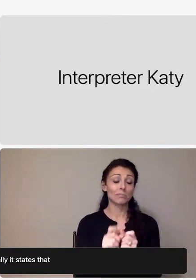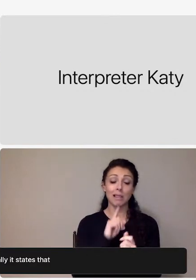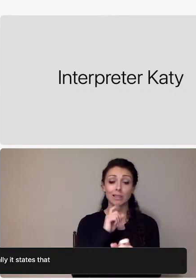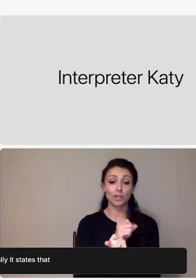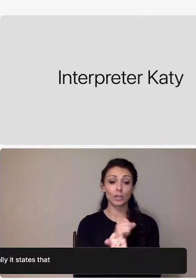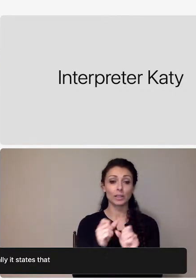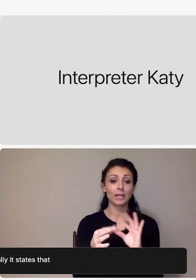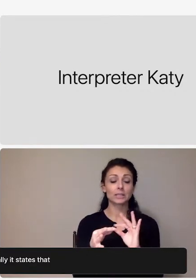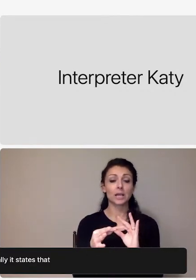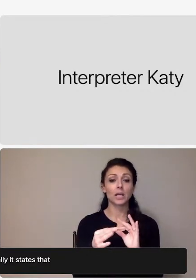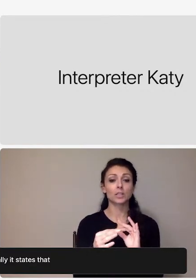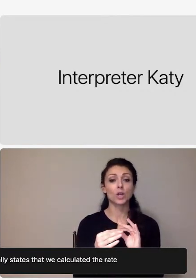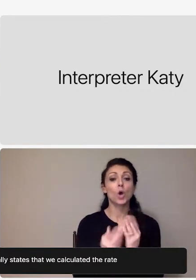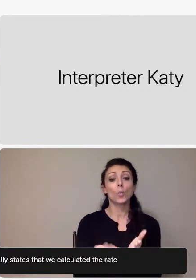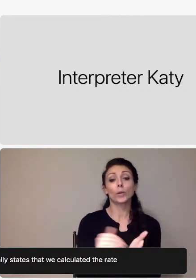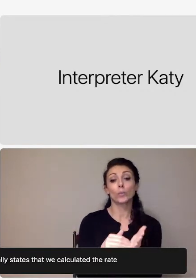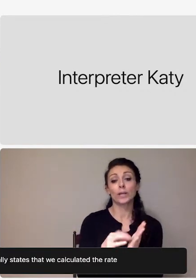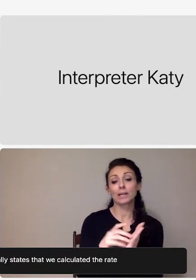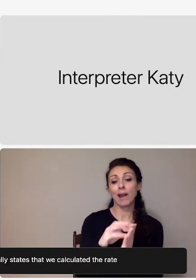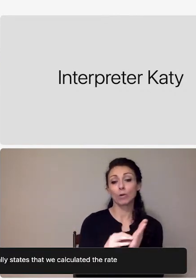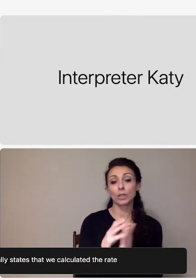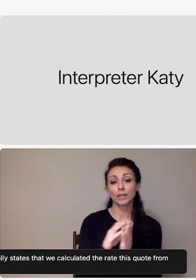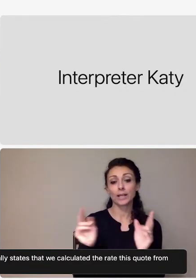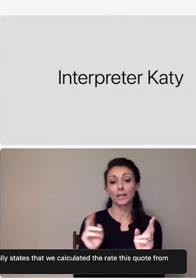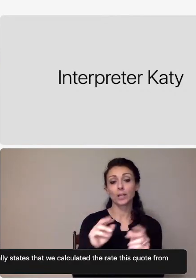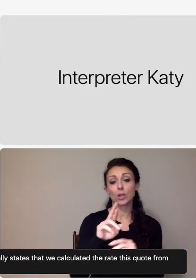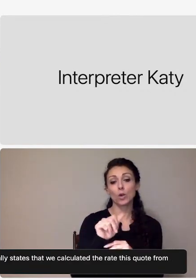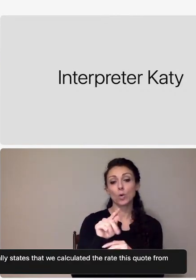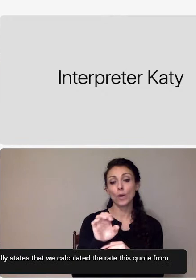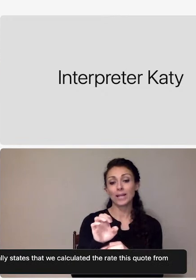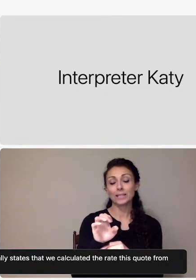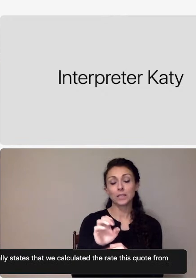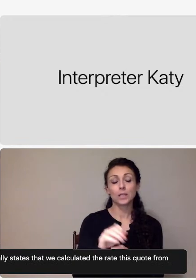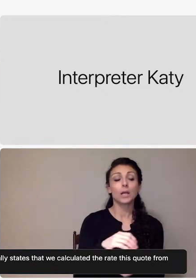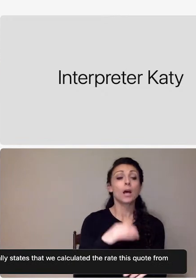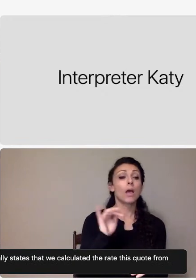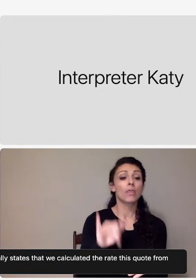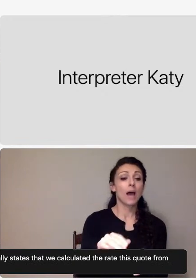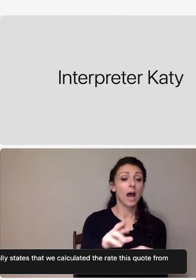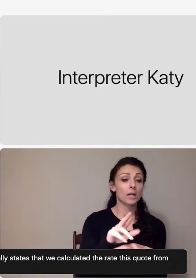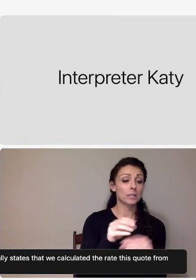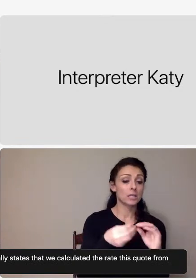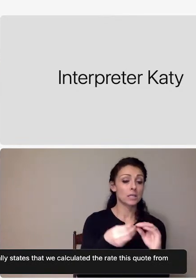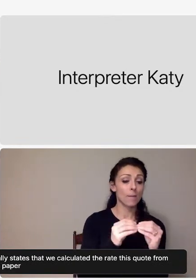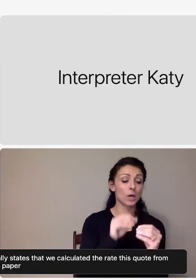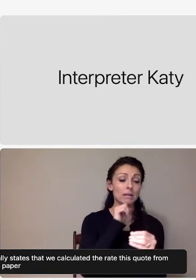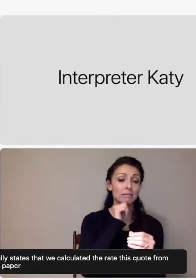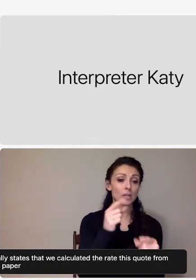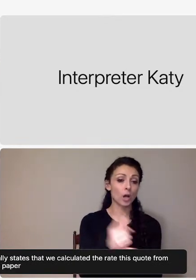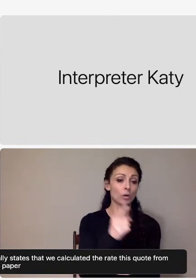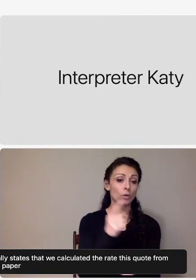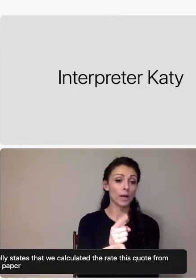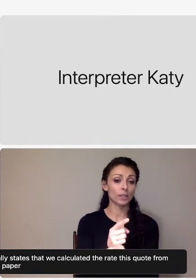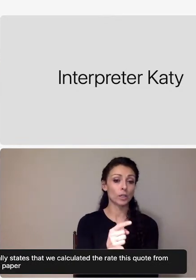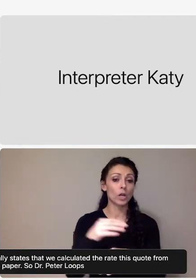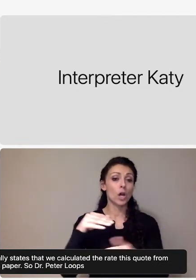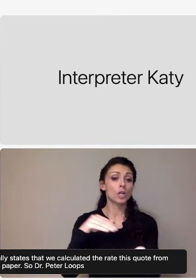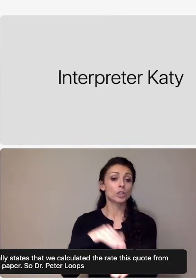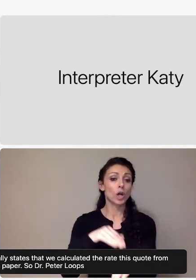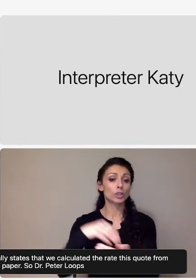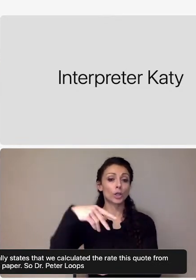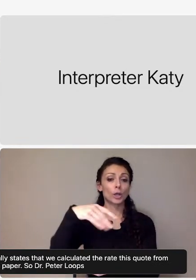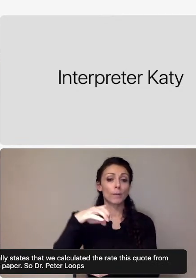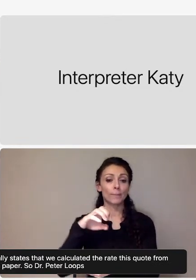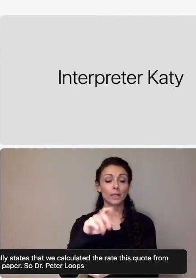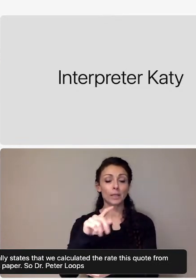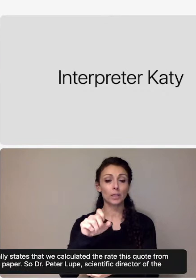recalculated the rate this is a quote from one of the authors we recalculated the rate and the rate is not correct in that paper said dr peter liu scientific director of the ottawa art